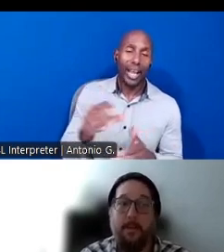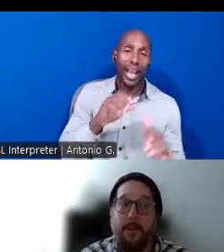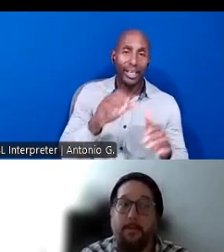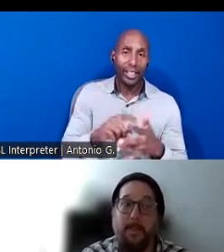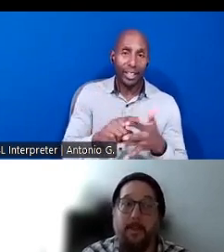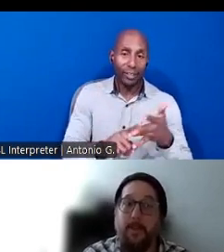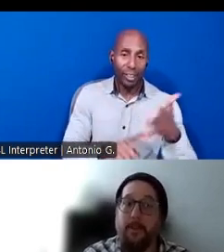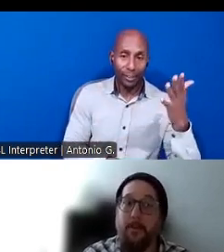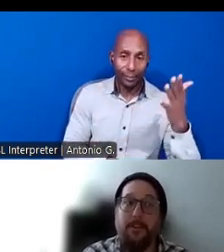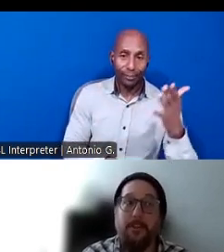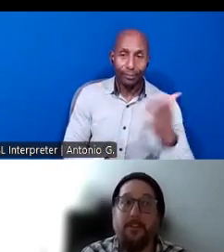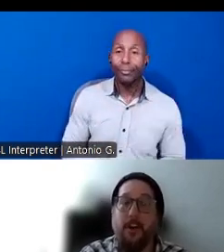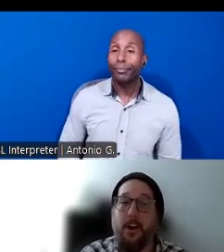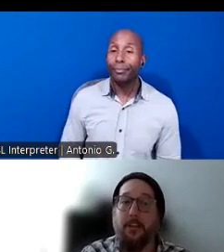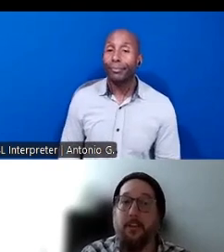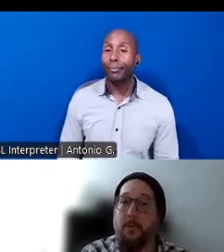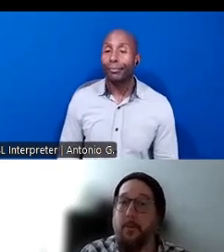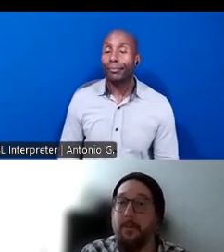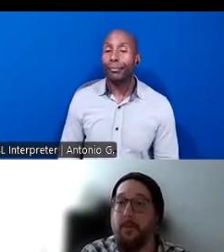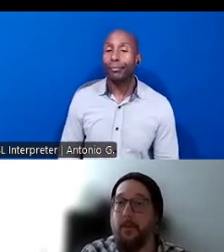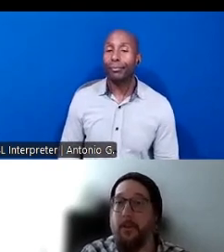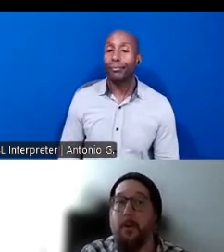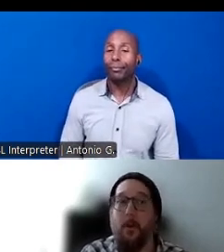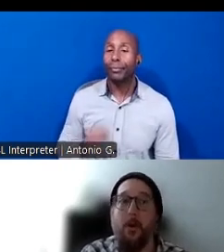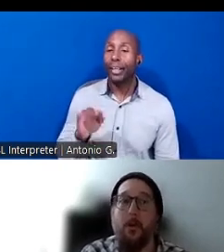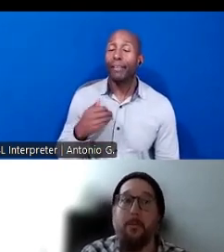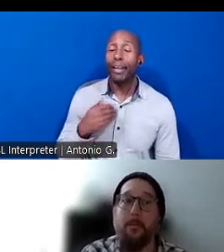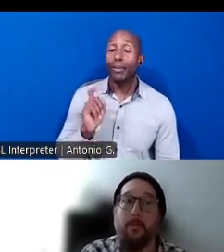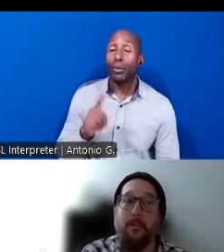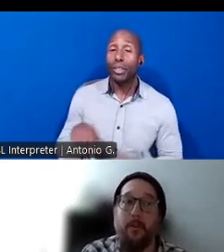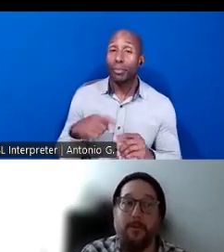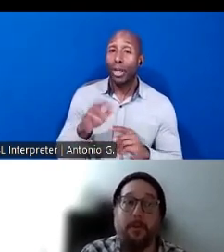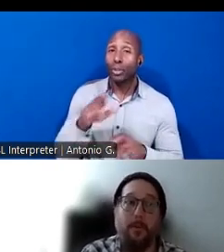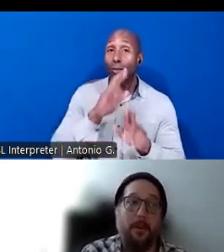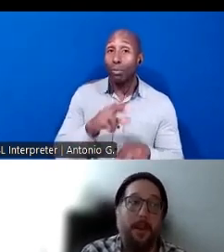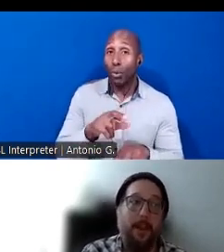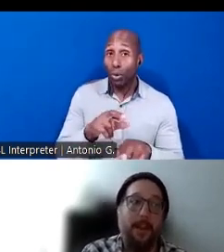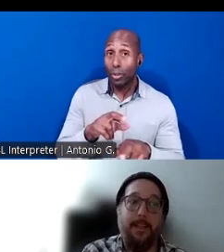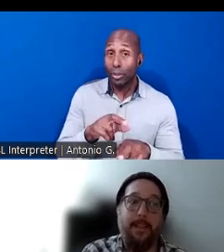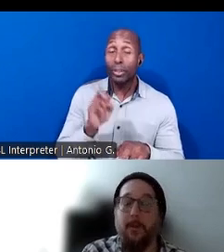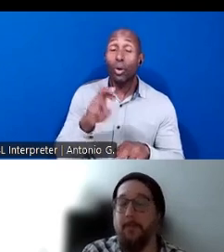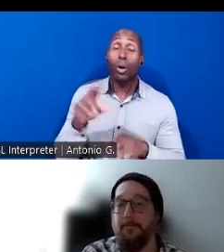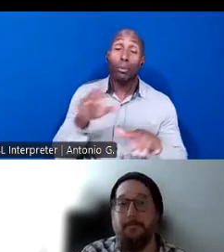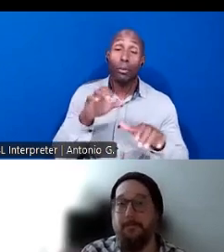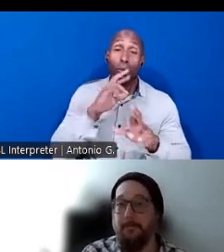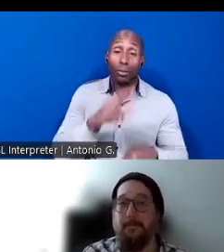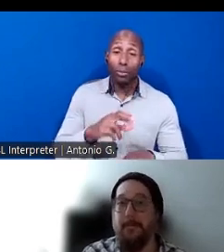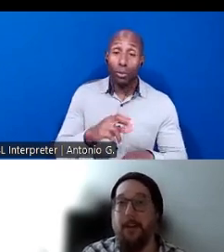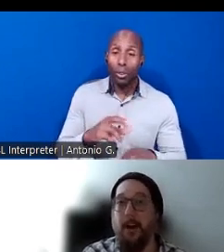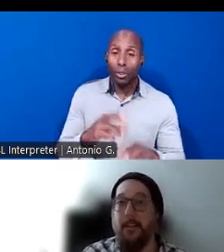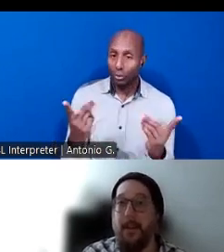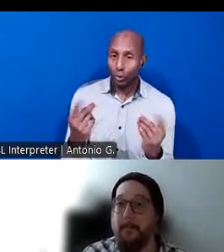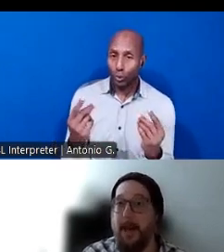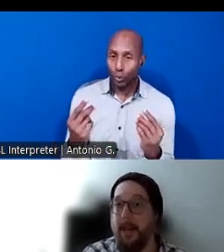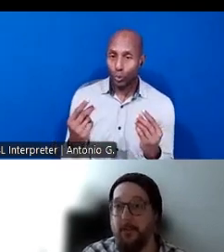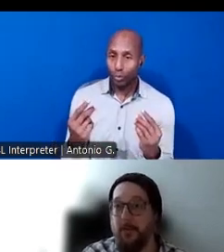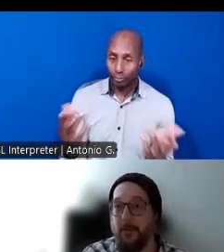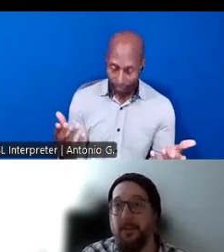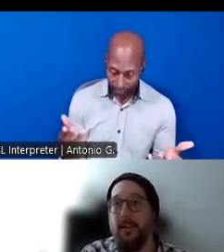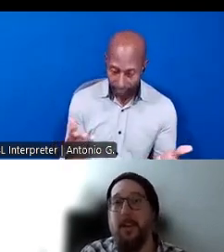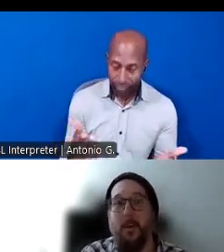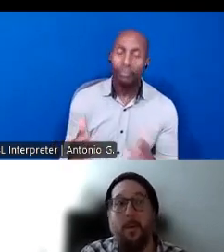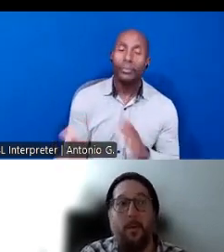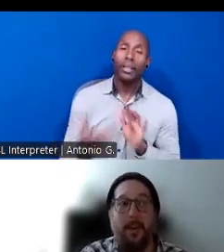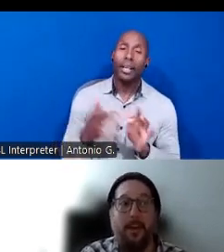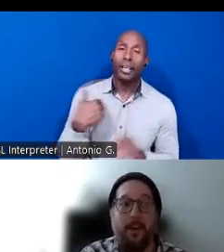And 3, if you have any questions on your reporting form or performance reporting, and now on the impact